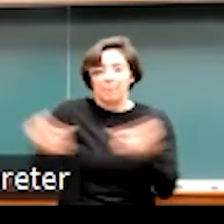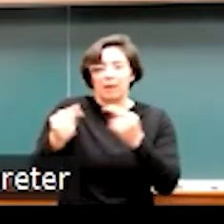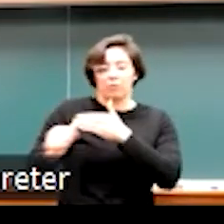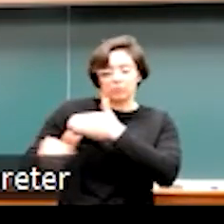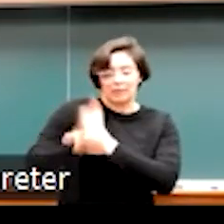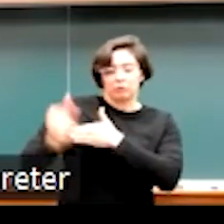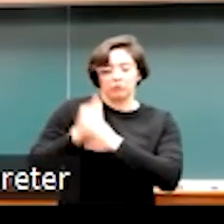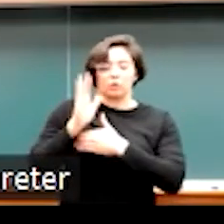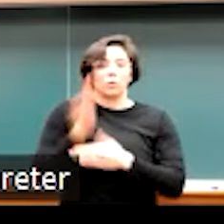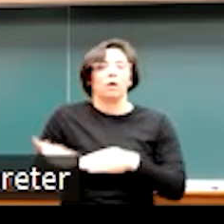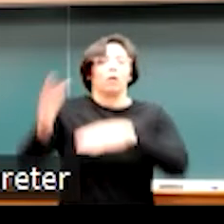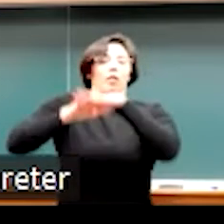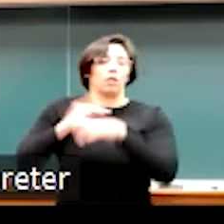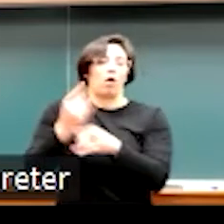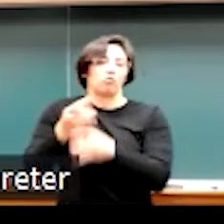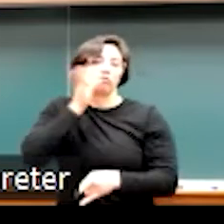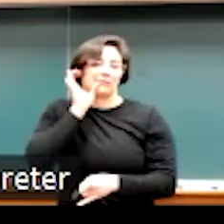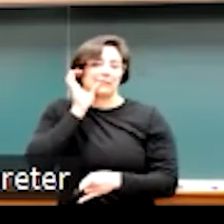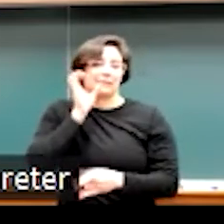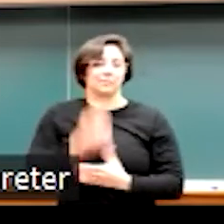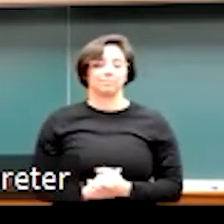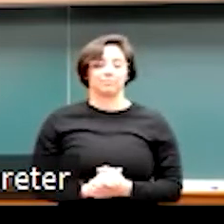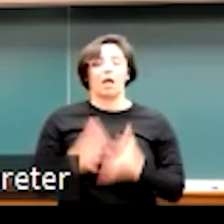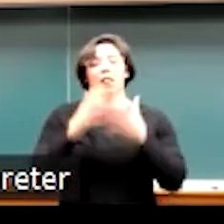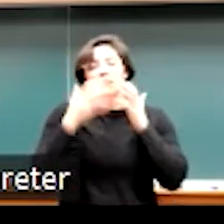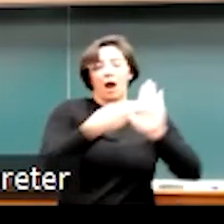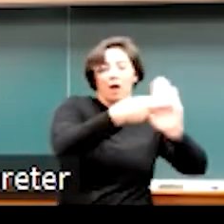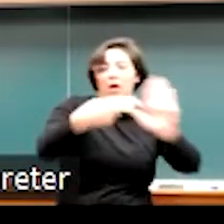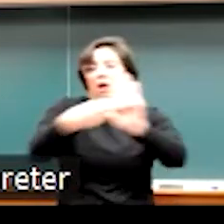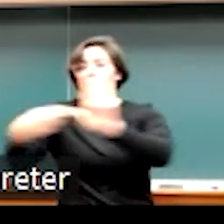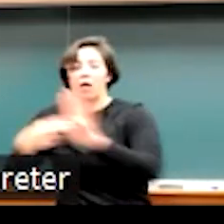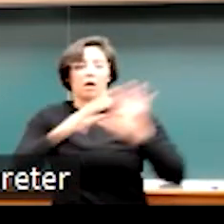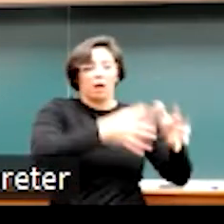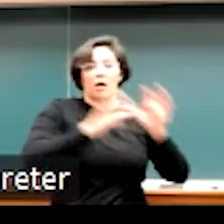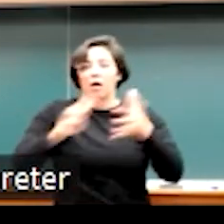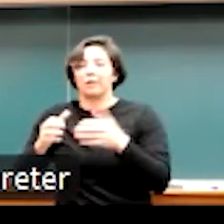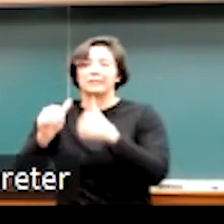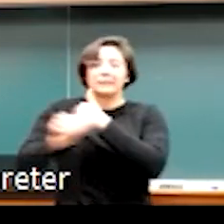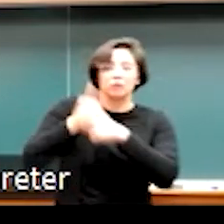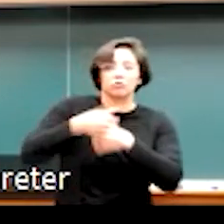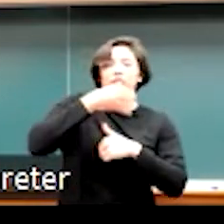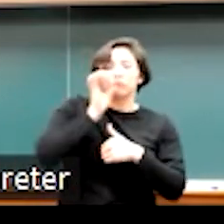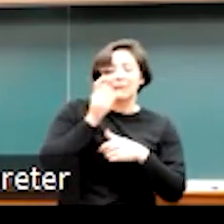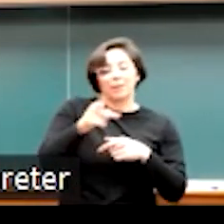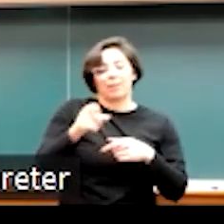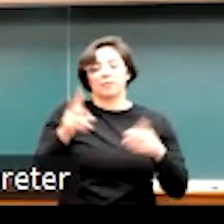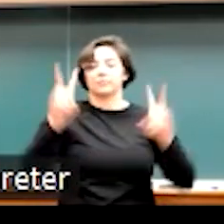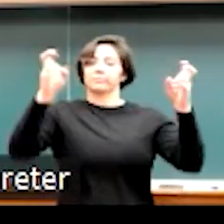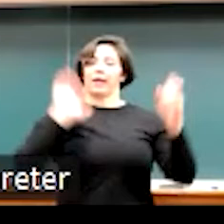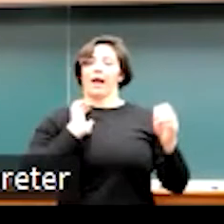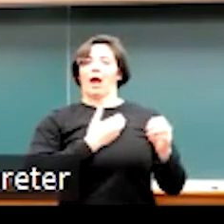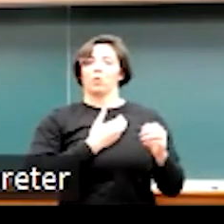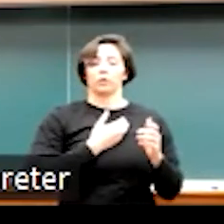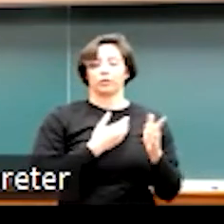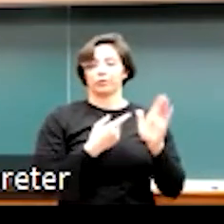use disorder. There's lots of different labels for problem drinking and hazardous drinking, but this is the definition that we're applying for